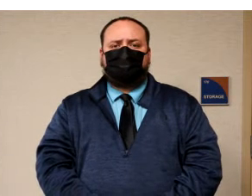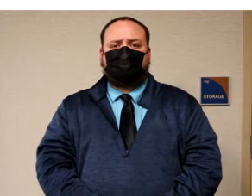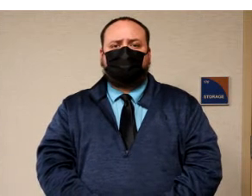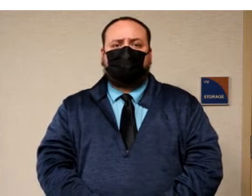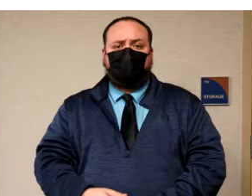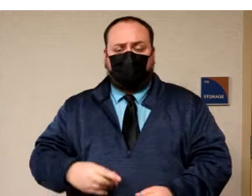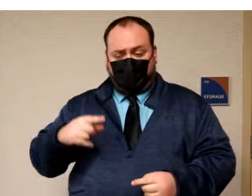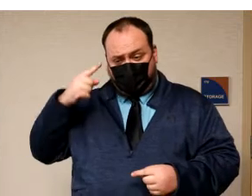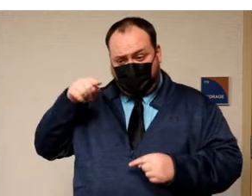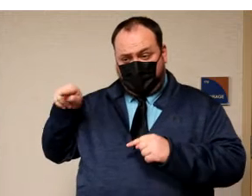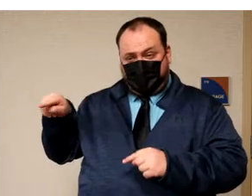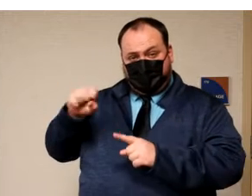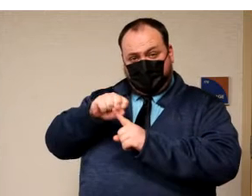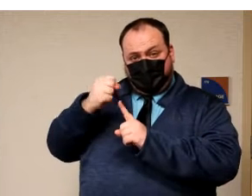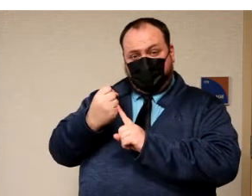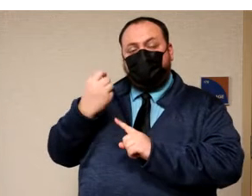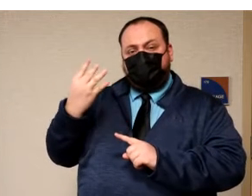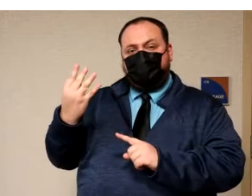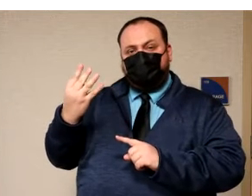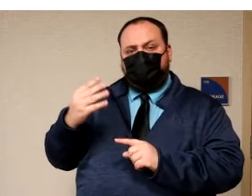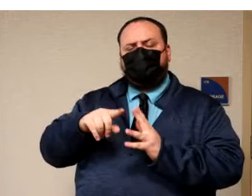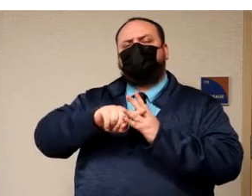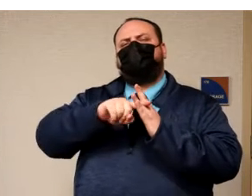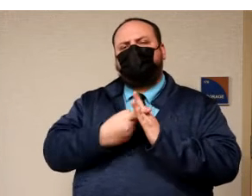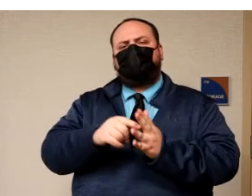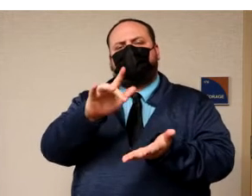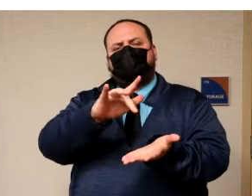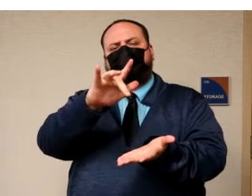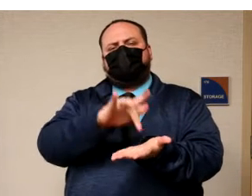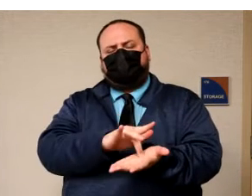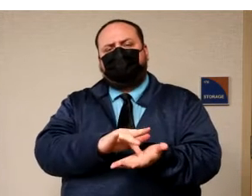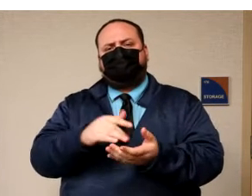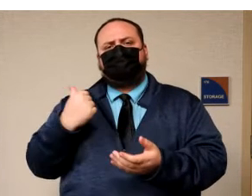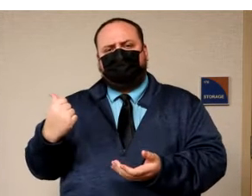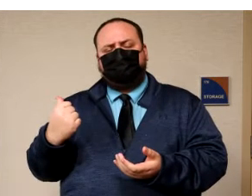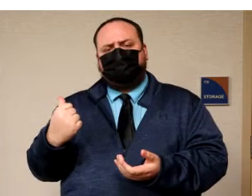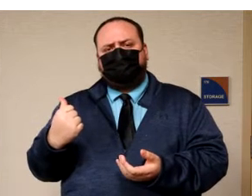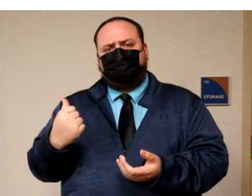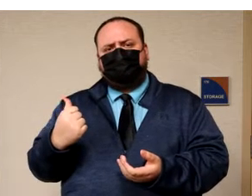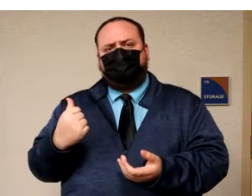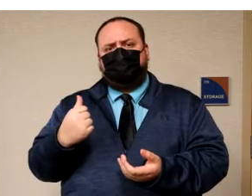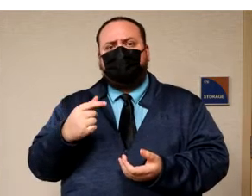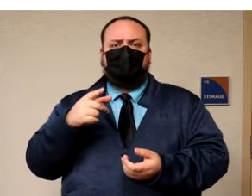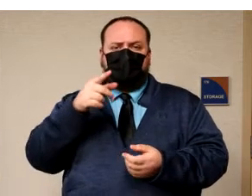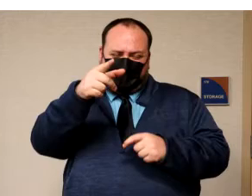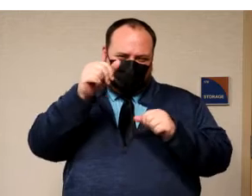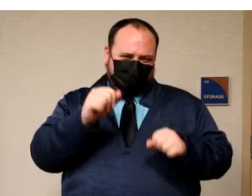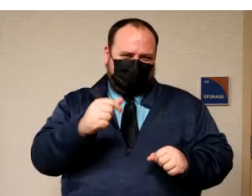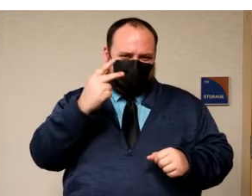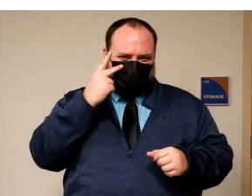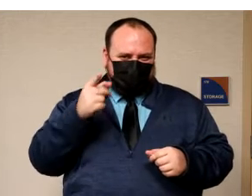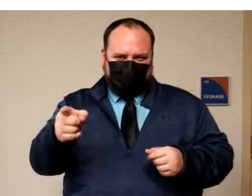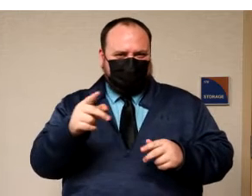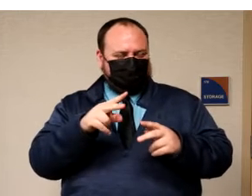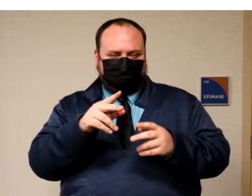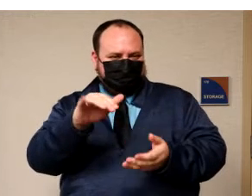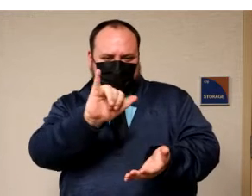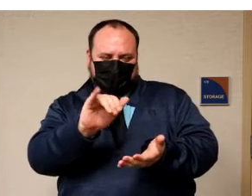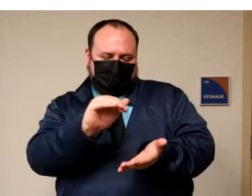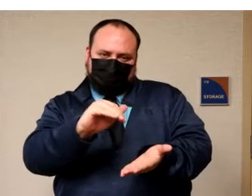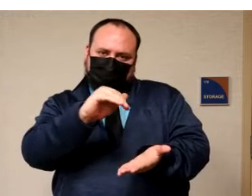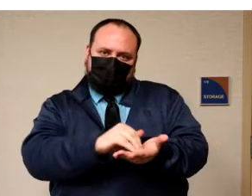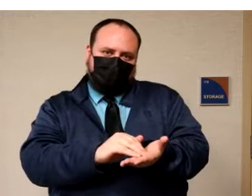For this one, let's start in the center. So you can see this is kind of a very central Visalia